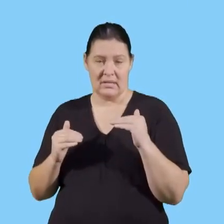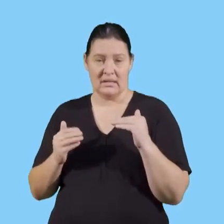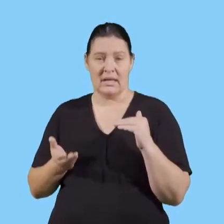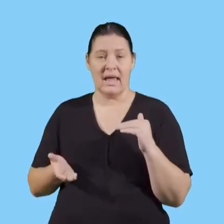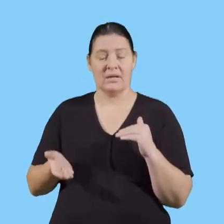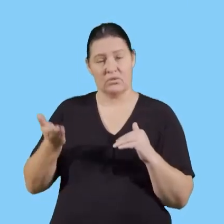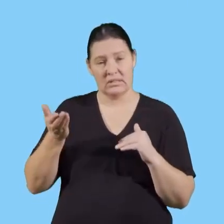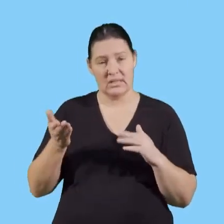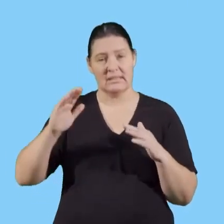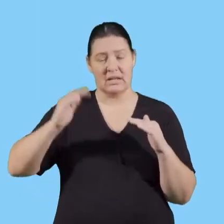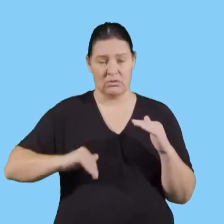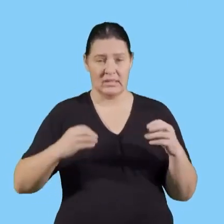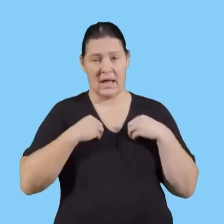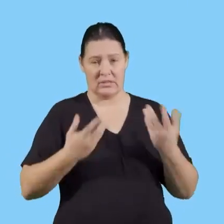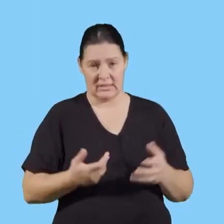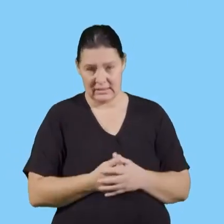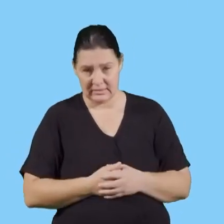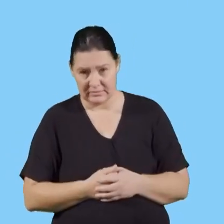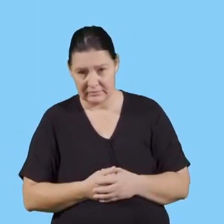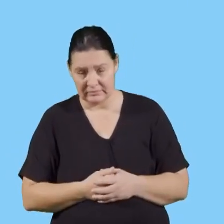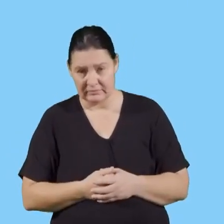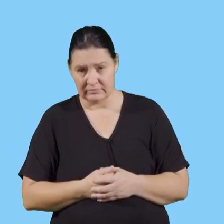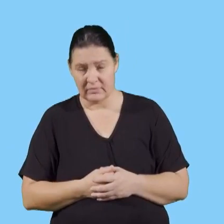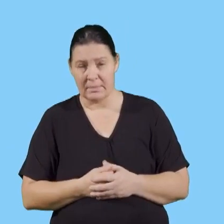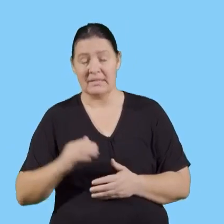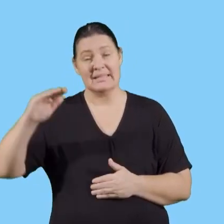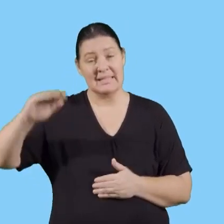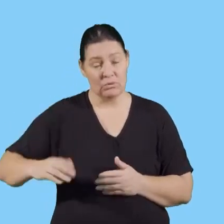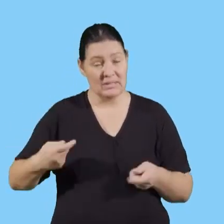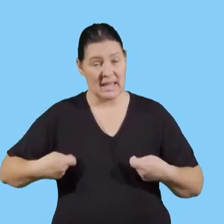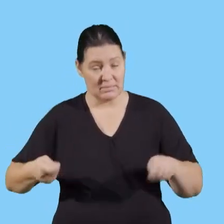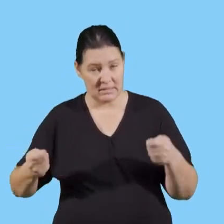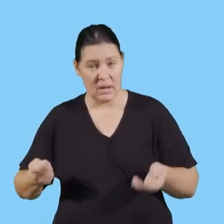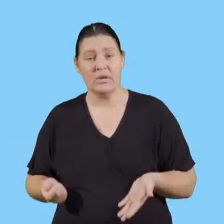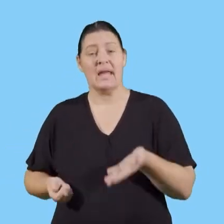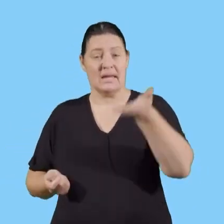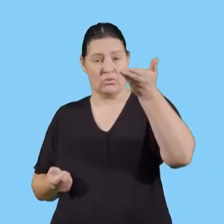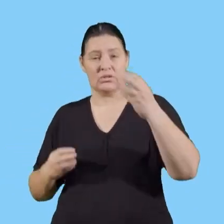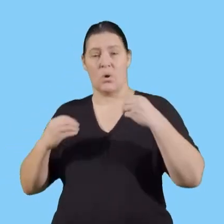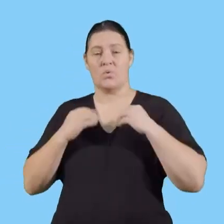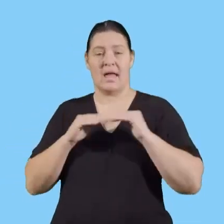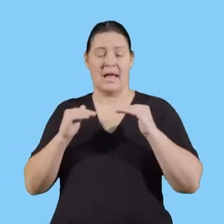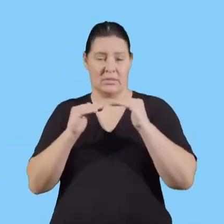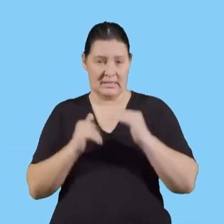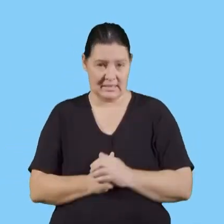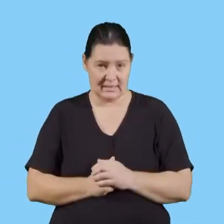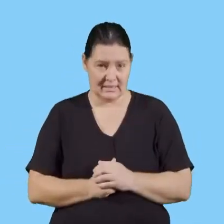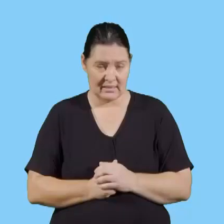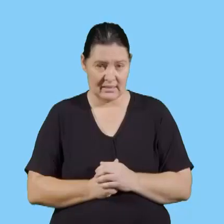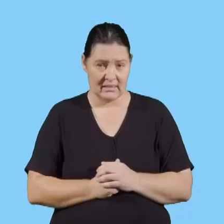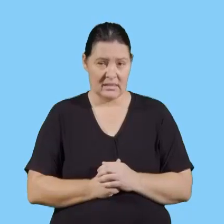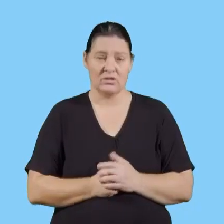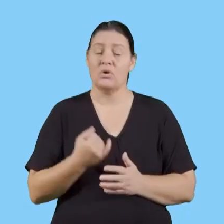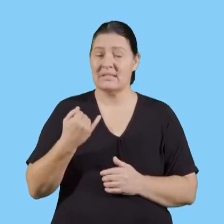expenses decreases owner's equity. But a decrease in expenses will then increase our owner's equity.